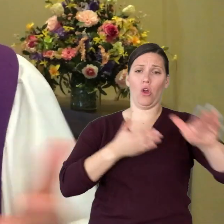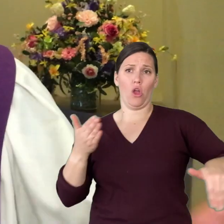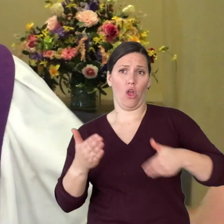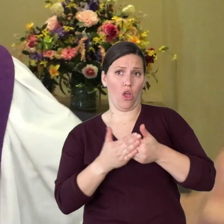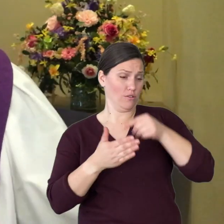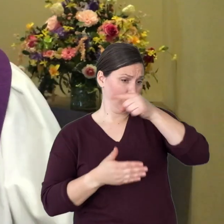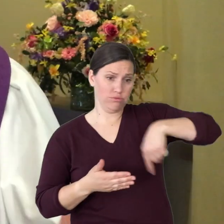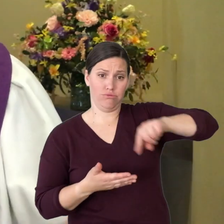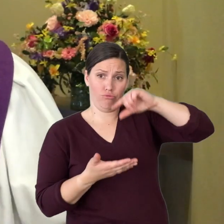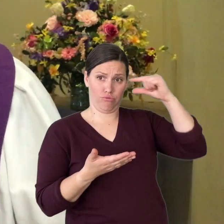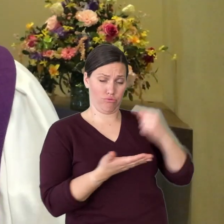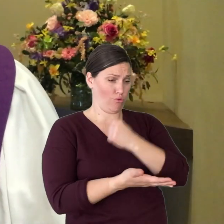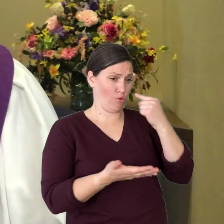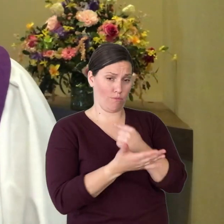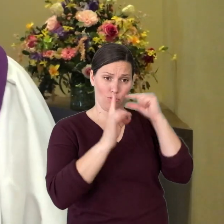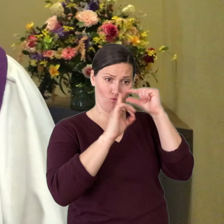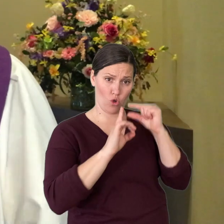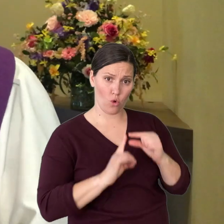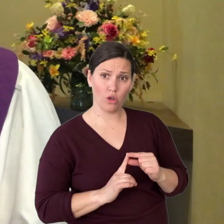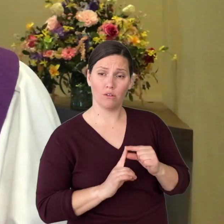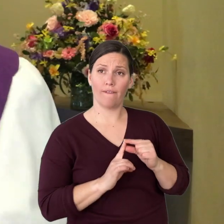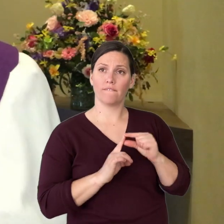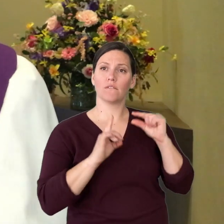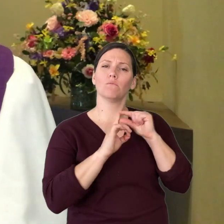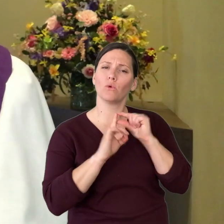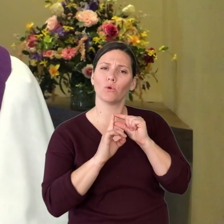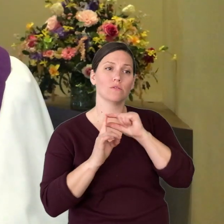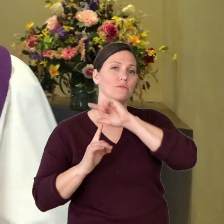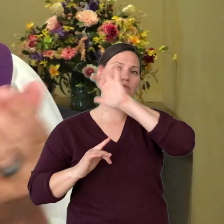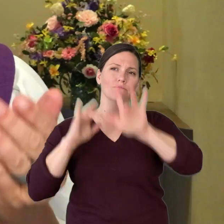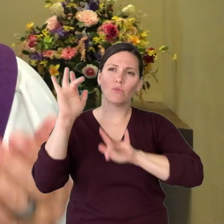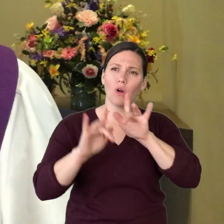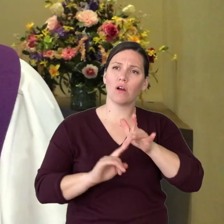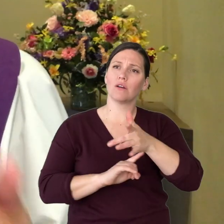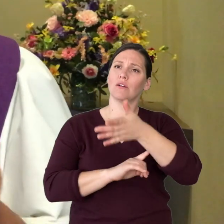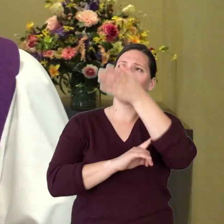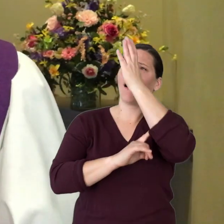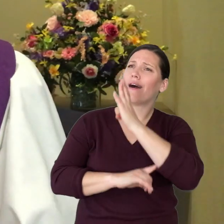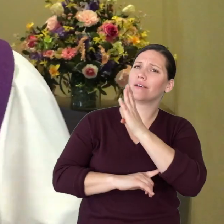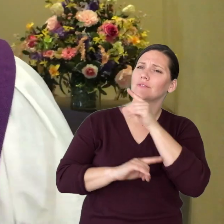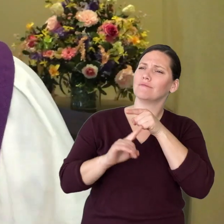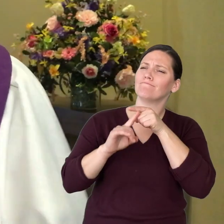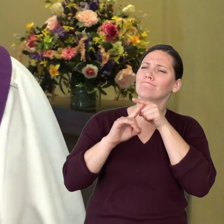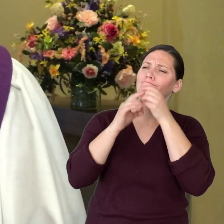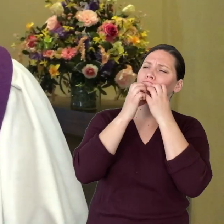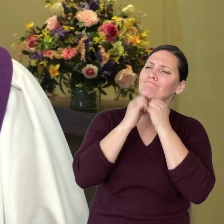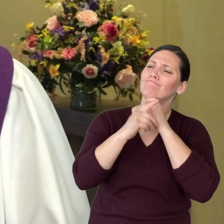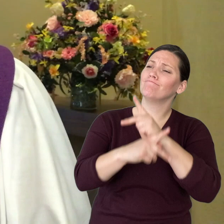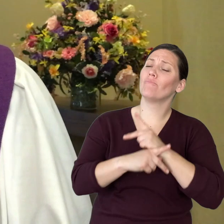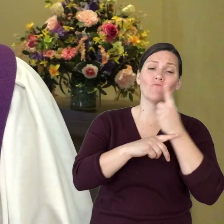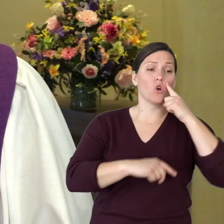All of these are gospel words. They are words of mercy, God's compassion and kindness to